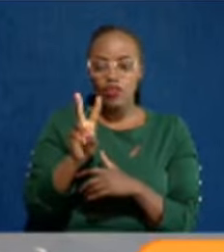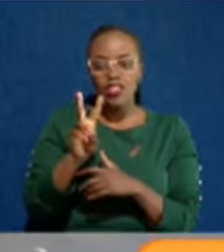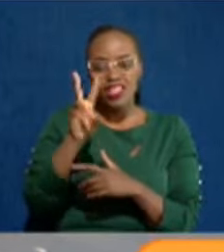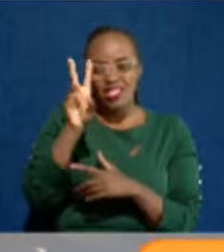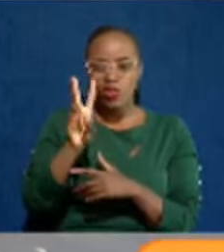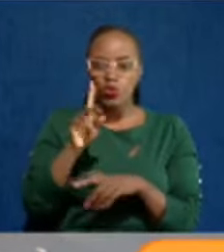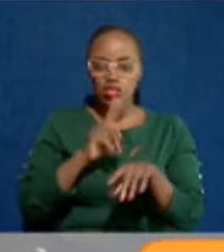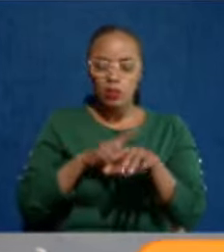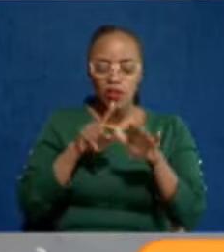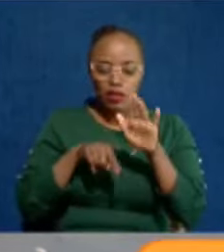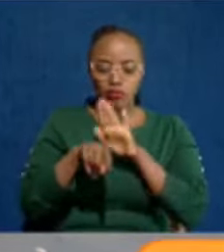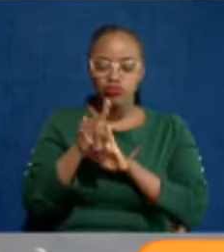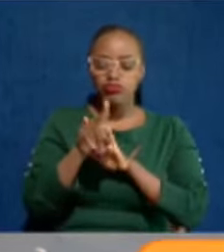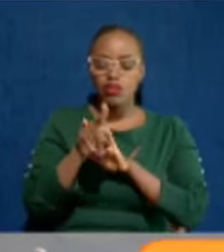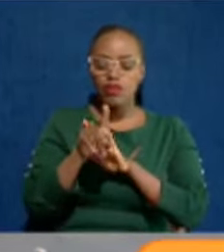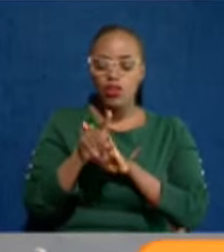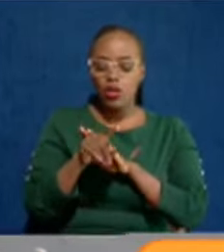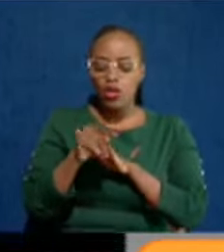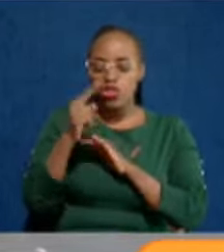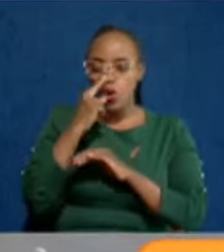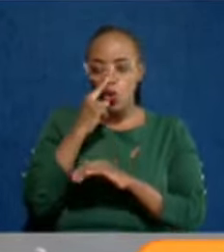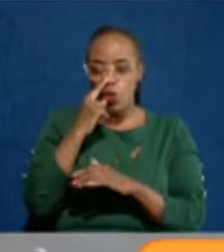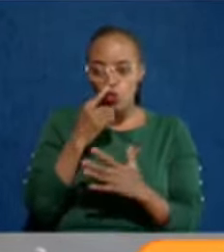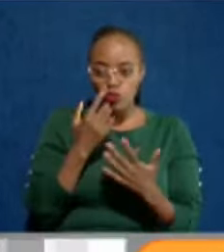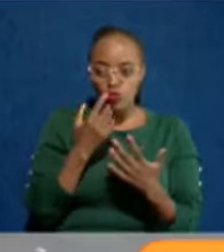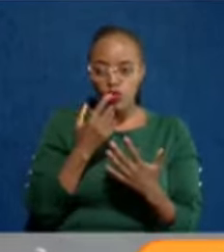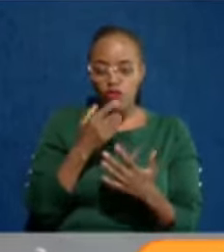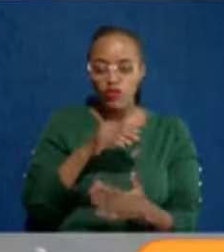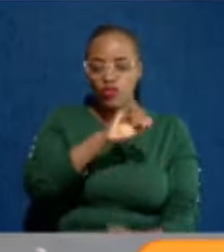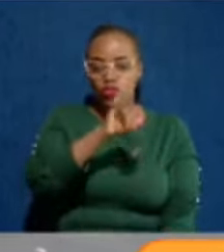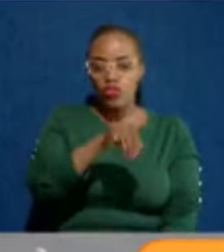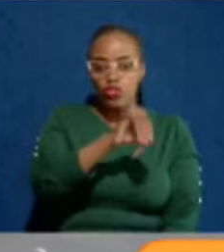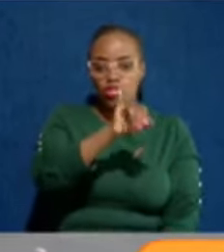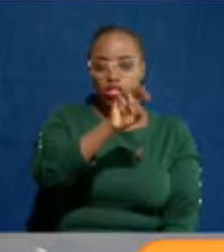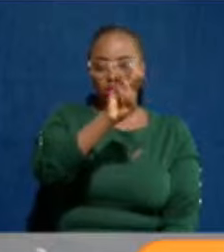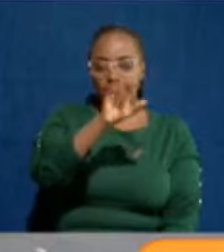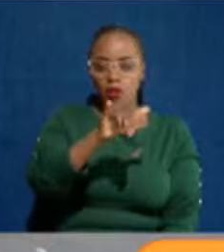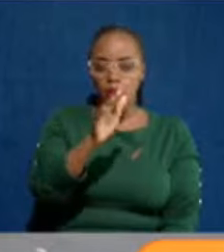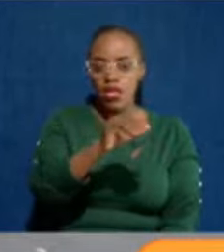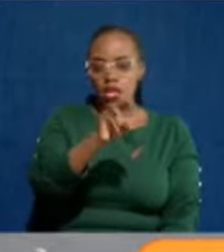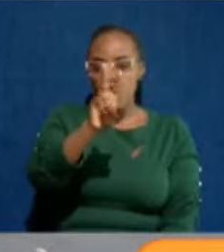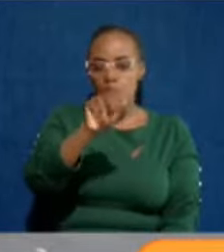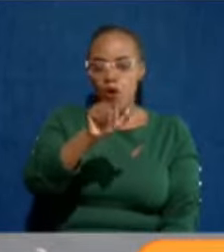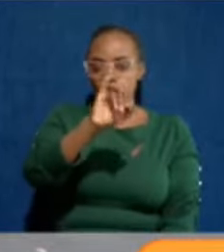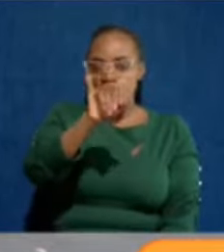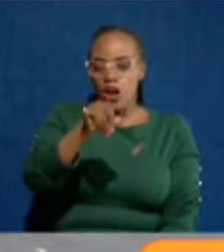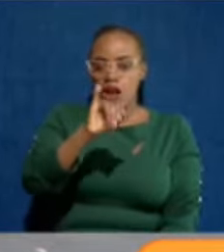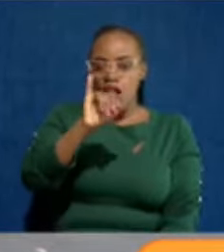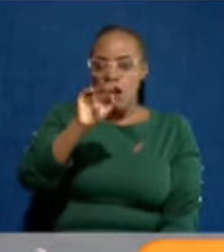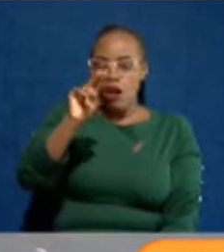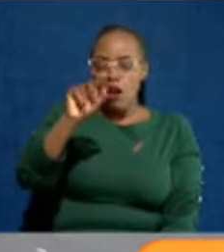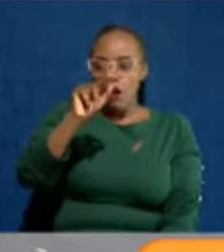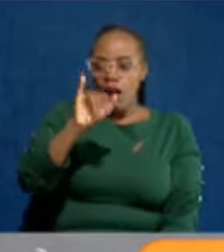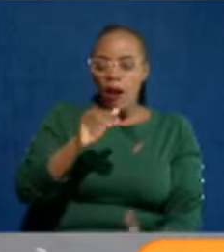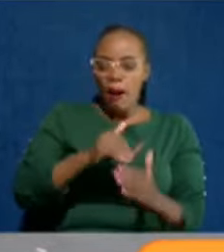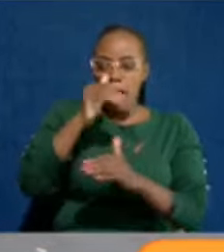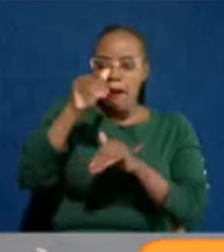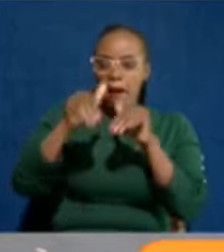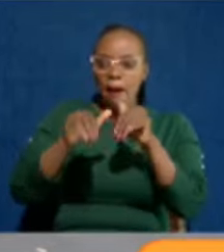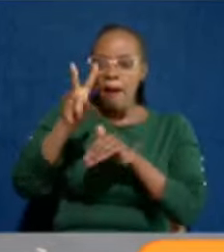kind in the residence of Jimi Wanjigi. Just after the election